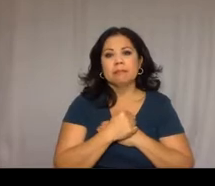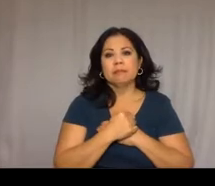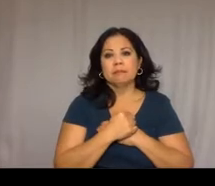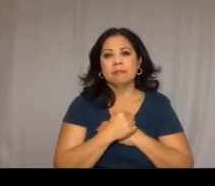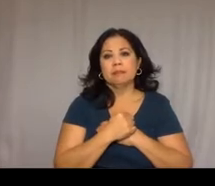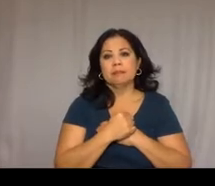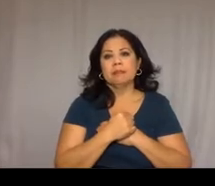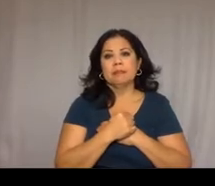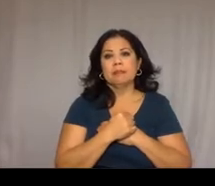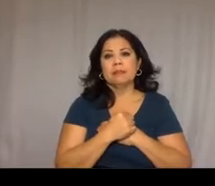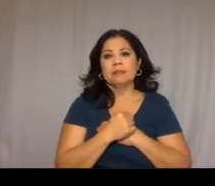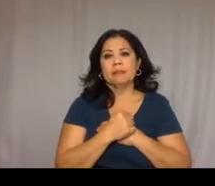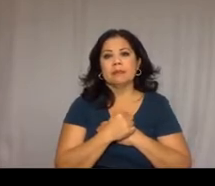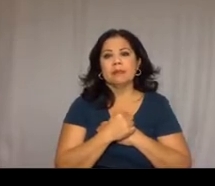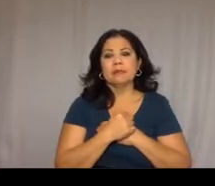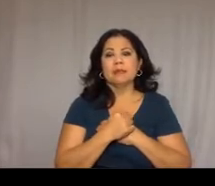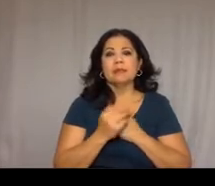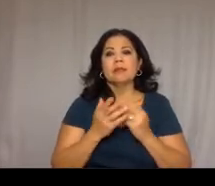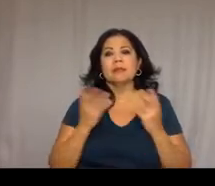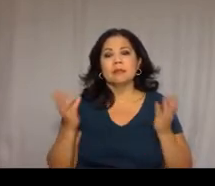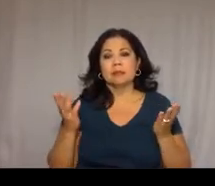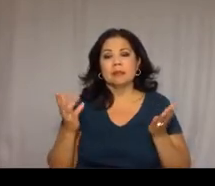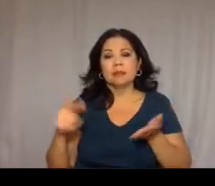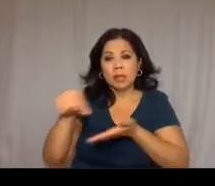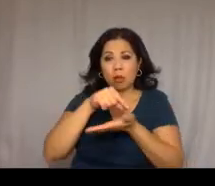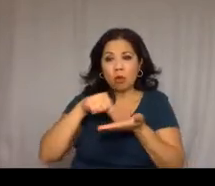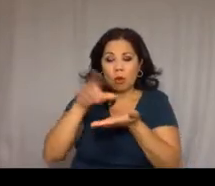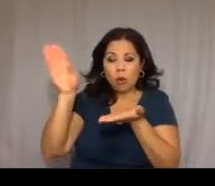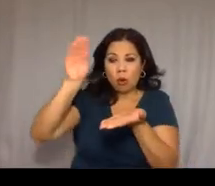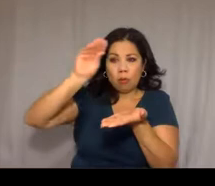out, and then we're going to glue the character